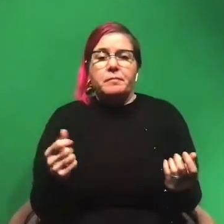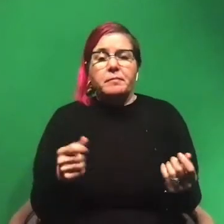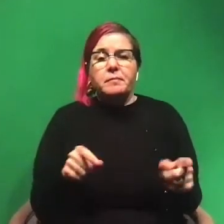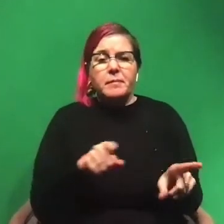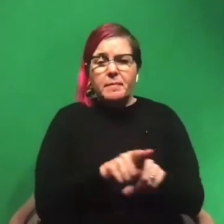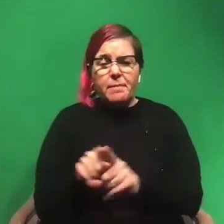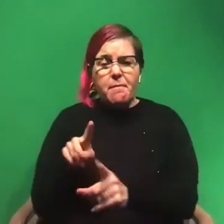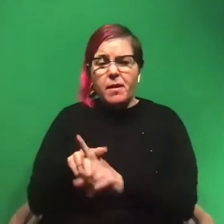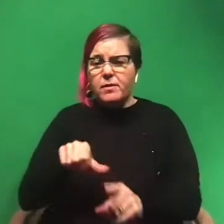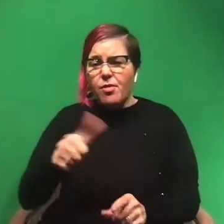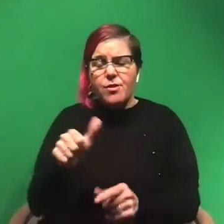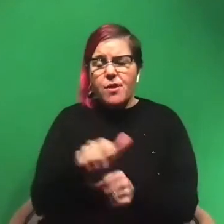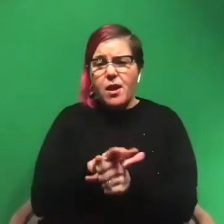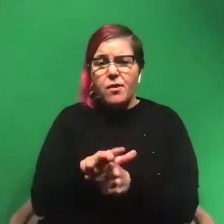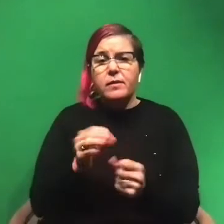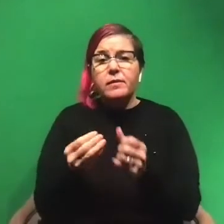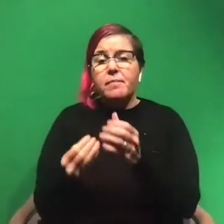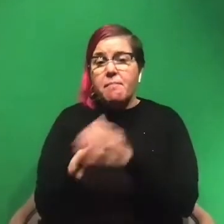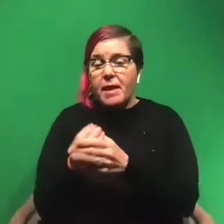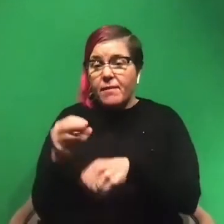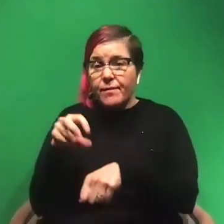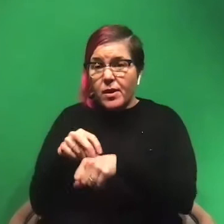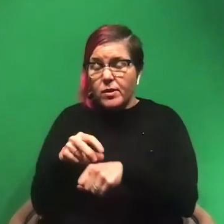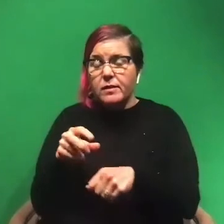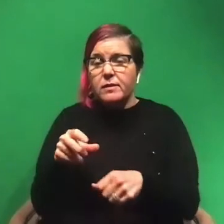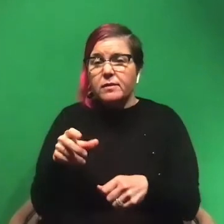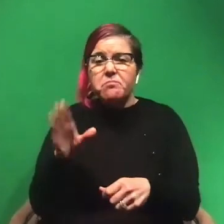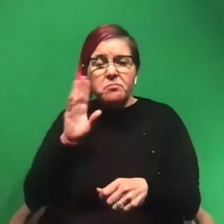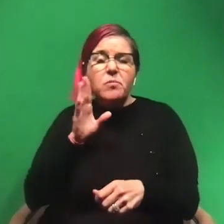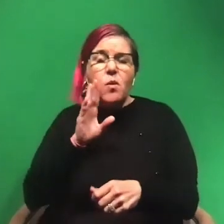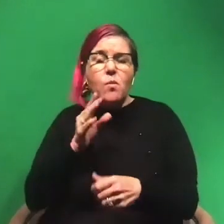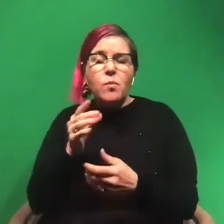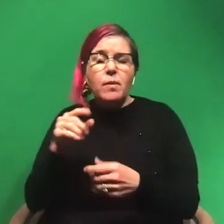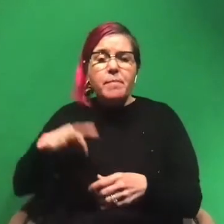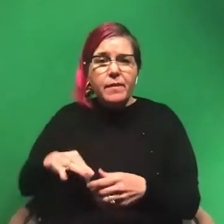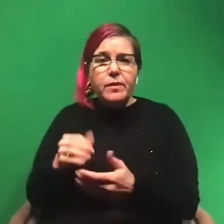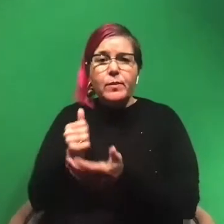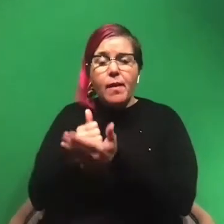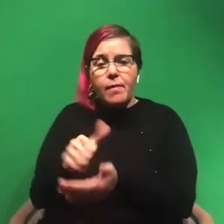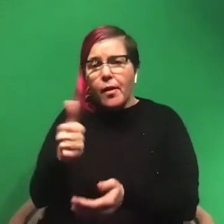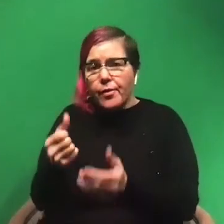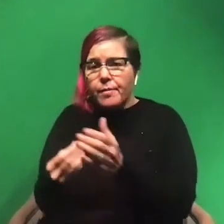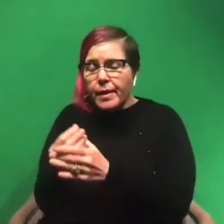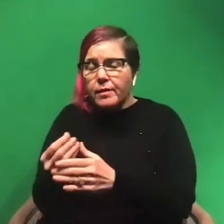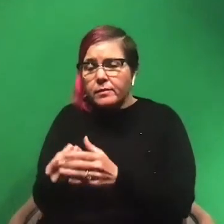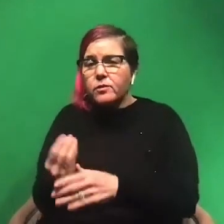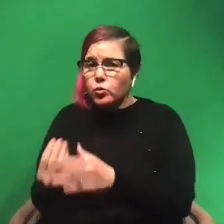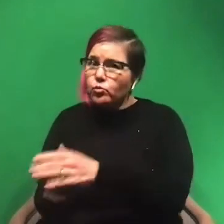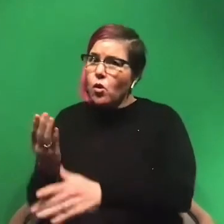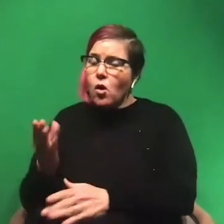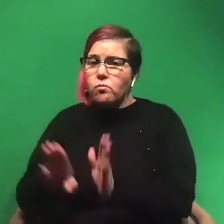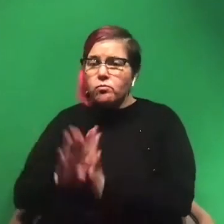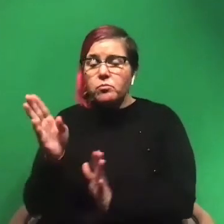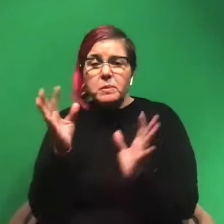realms. Also, plant viruses are some that we know that are beneficial to help plants grow. So definitely.